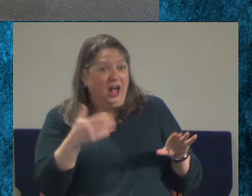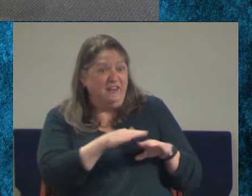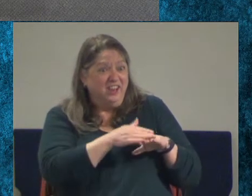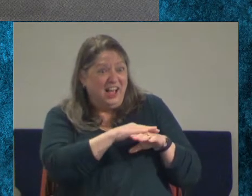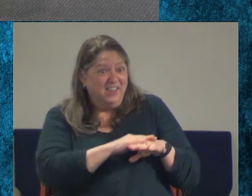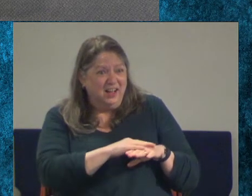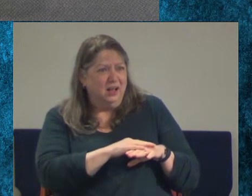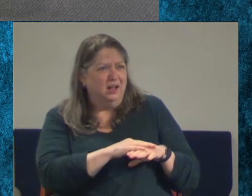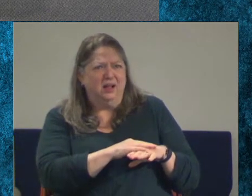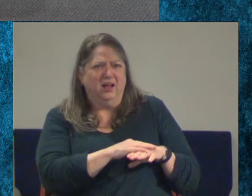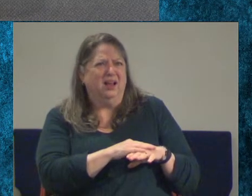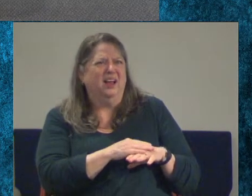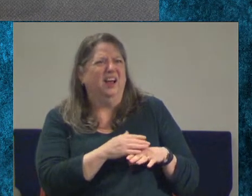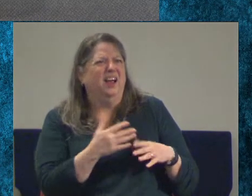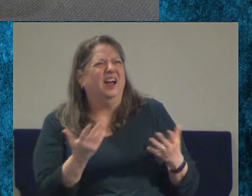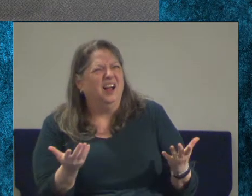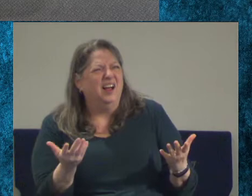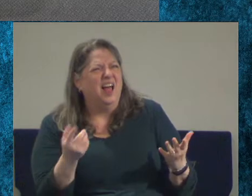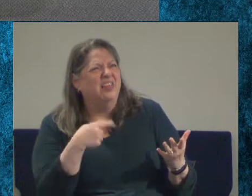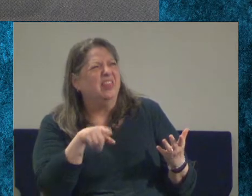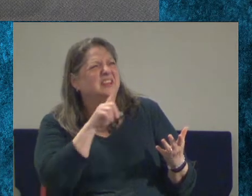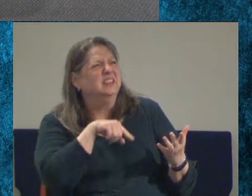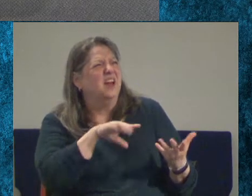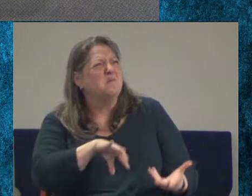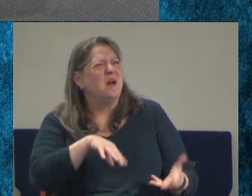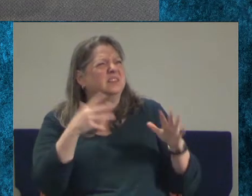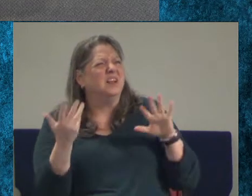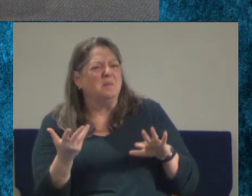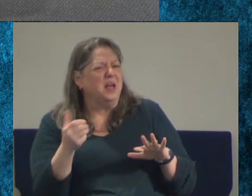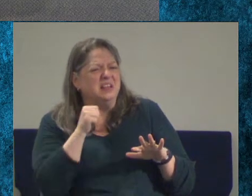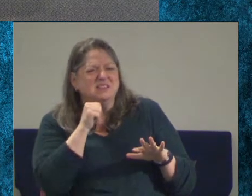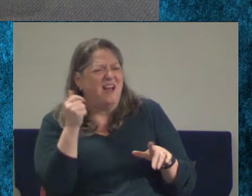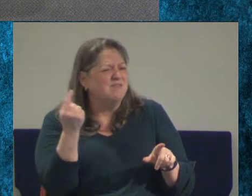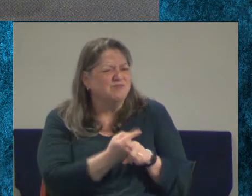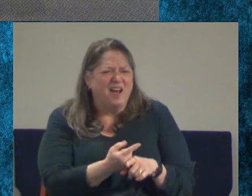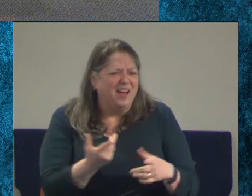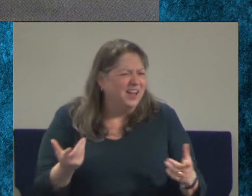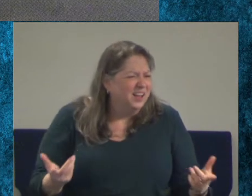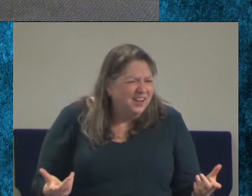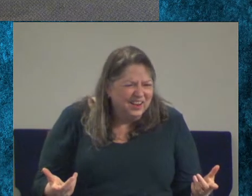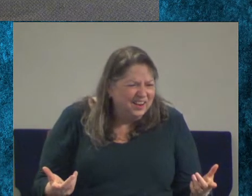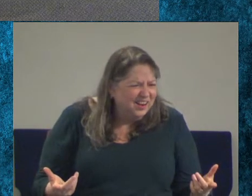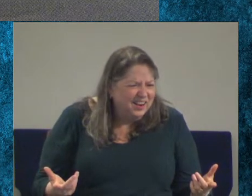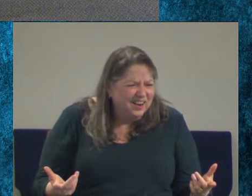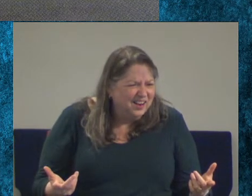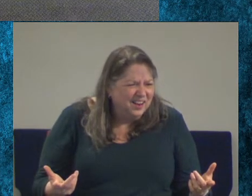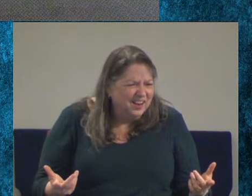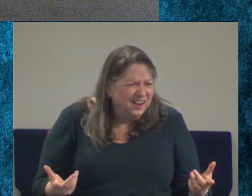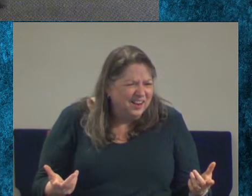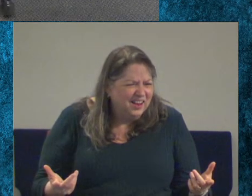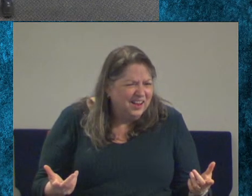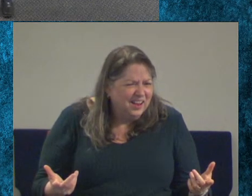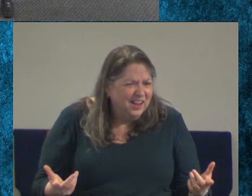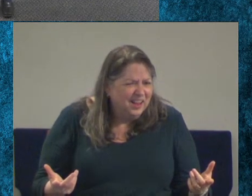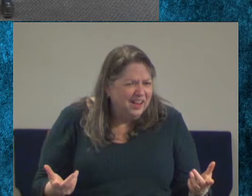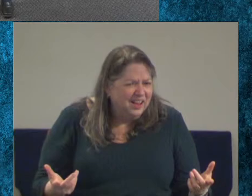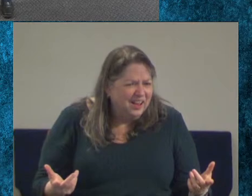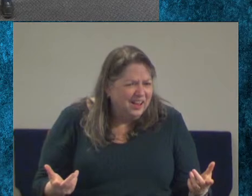yeah, someone messed up big time. I want us to turn together to the book of